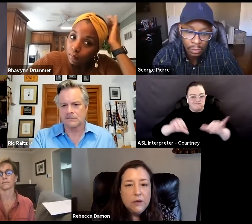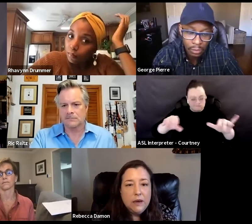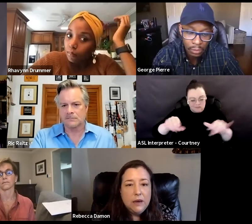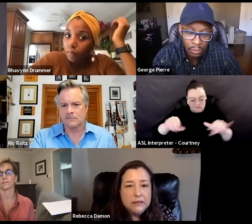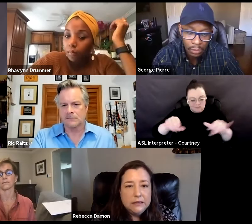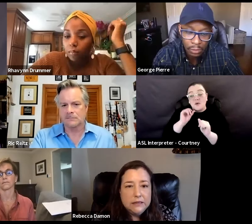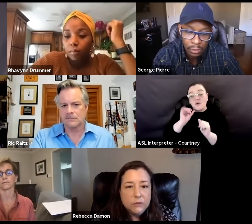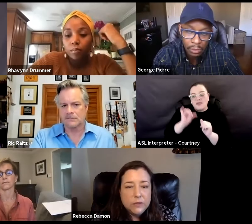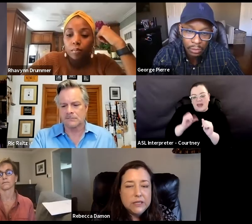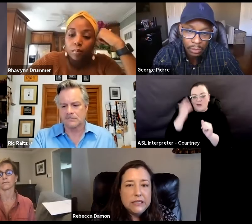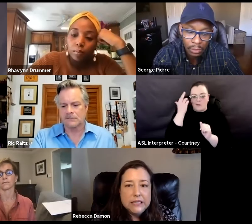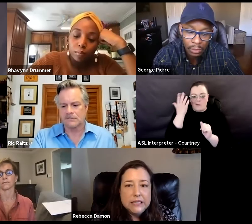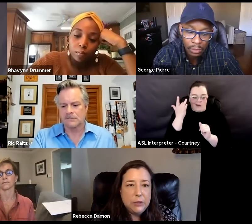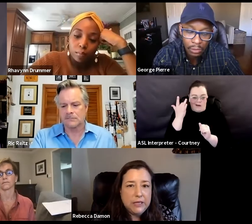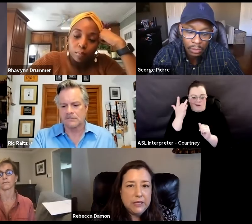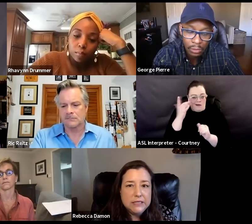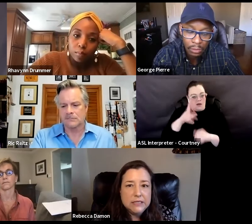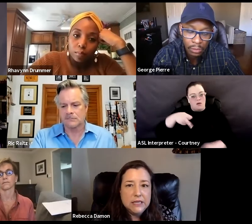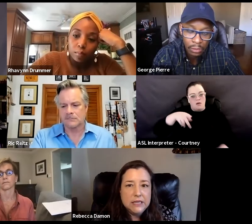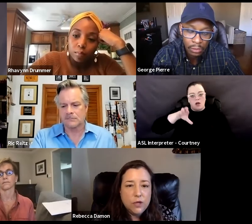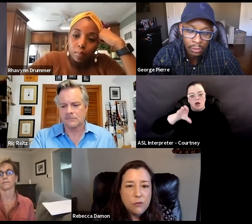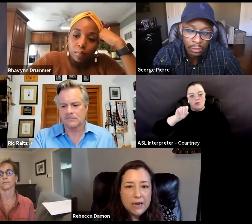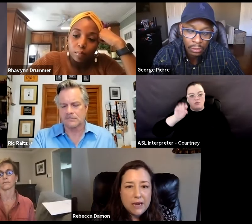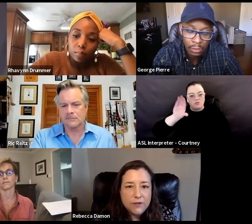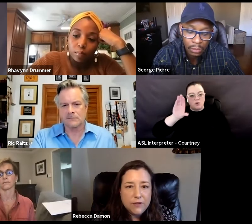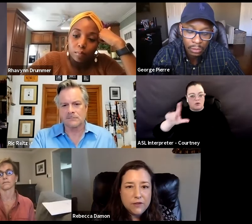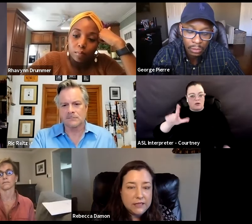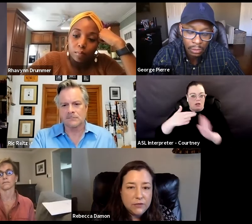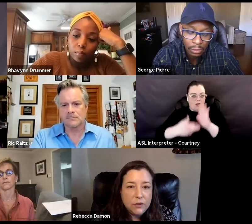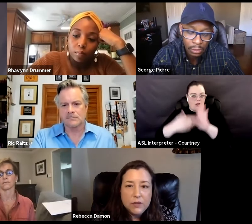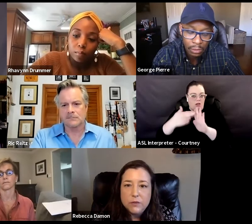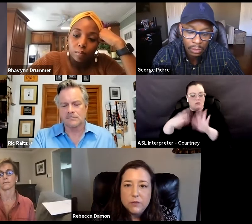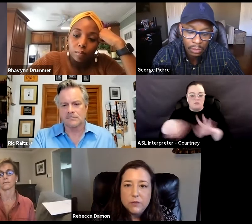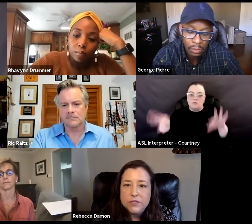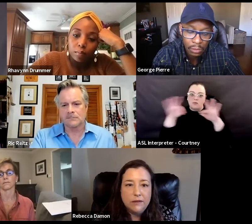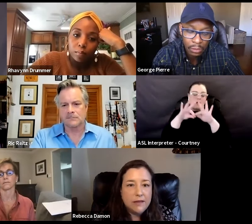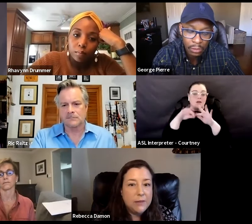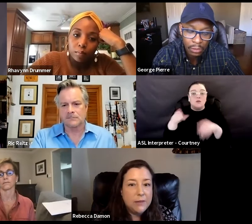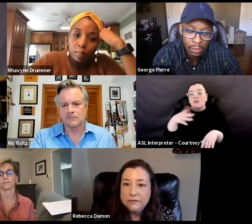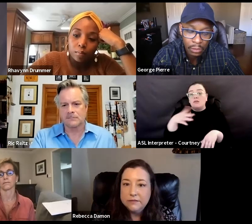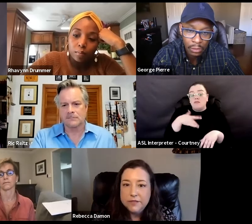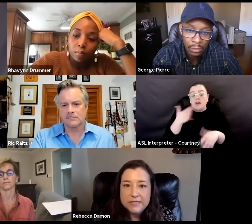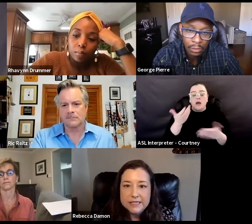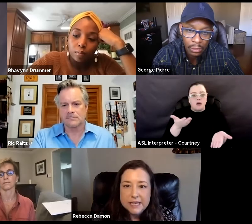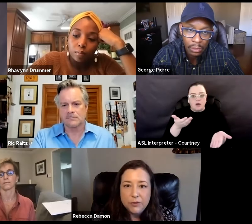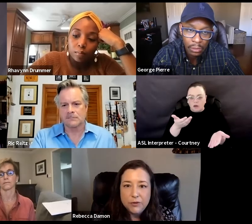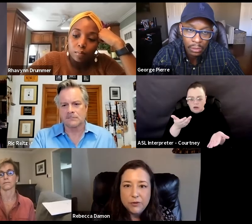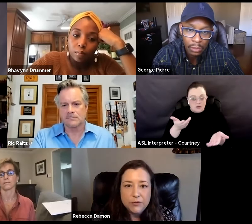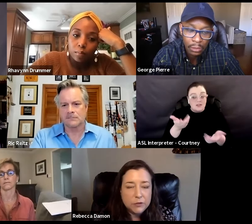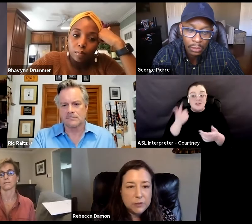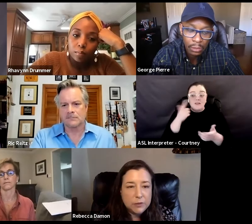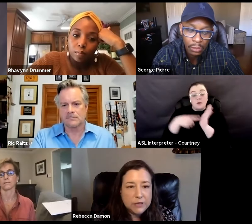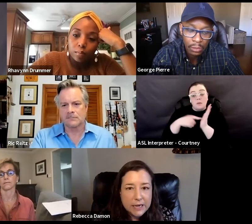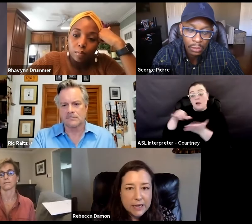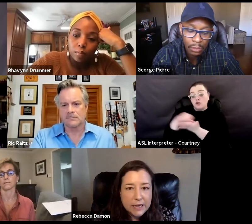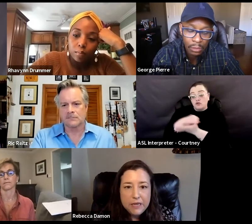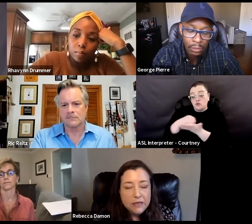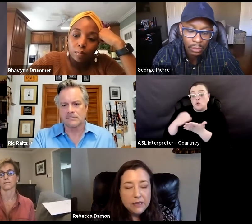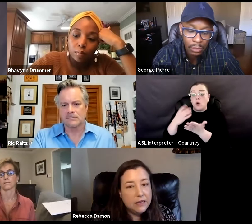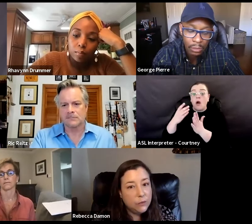people really needs to be in place, even when you might feel like, you know, New York was doing a lot better, for an example, for a good